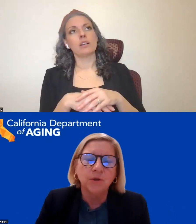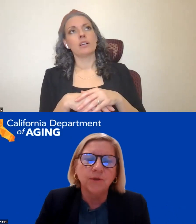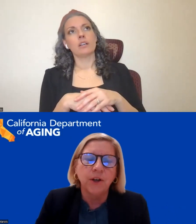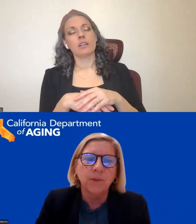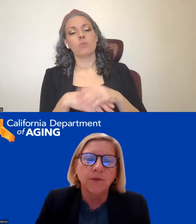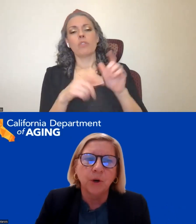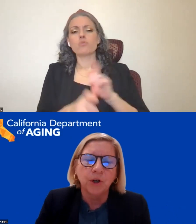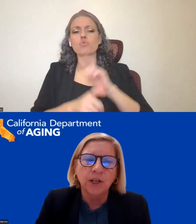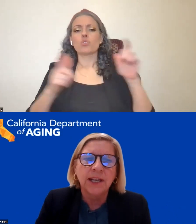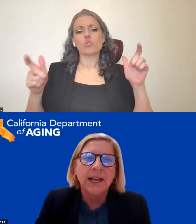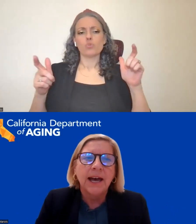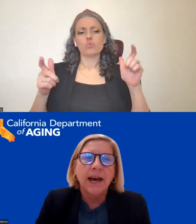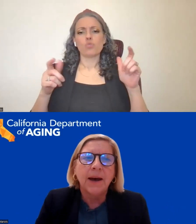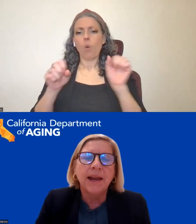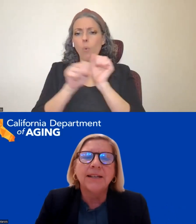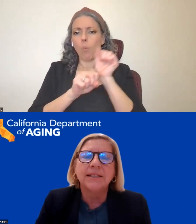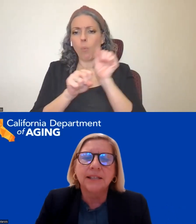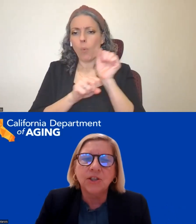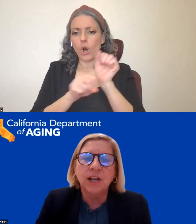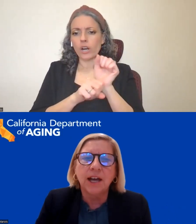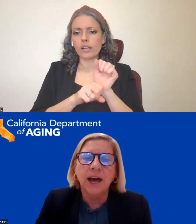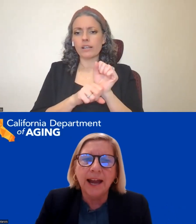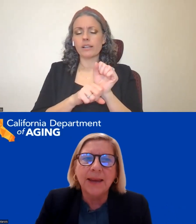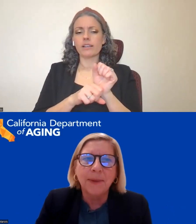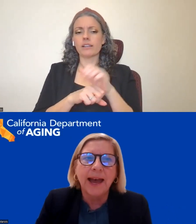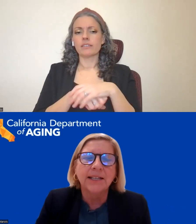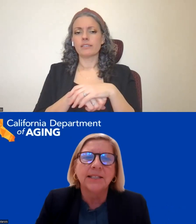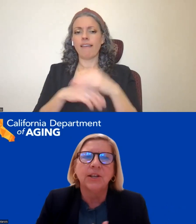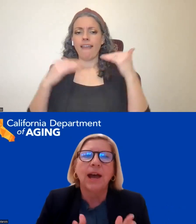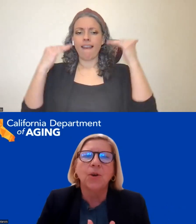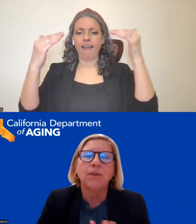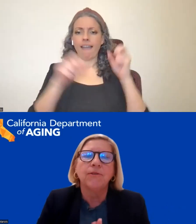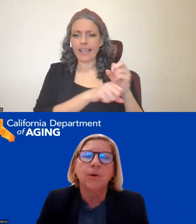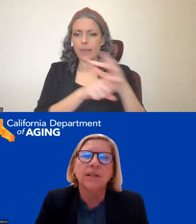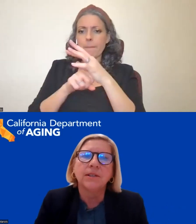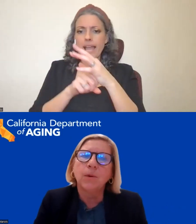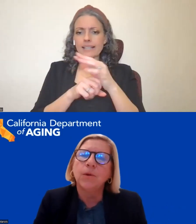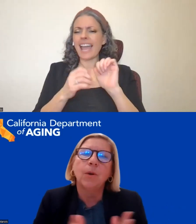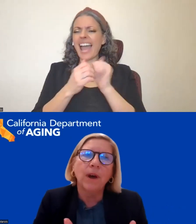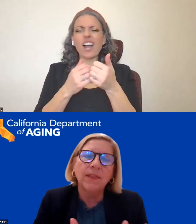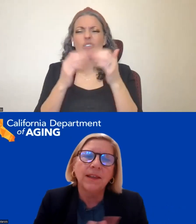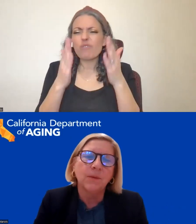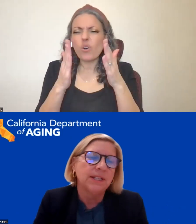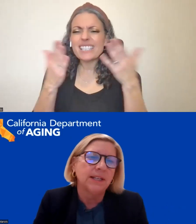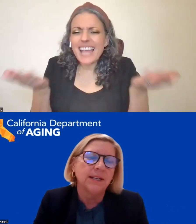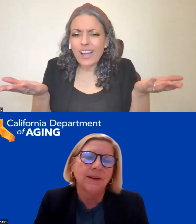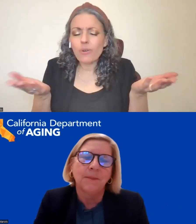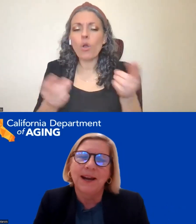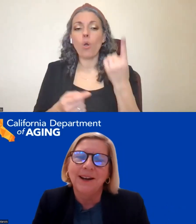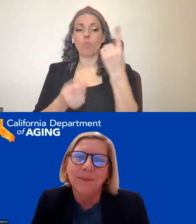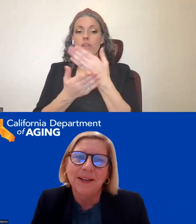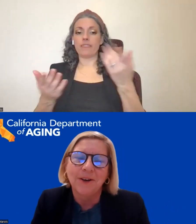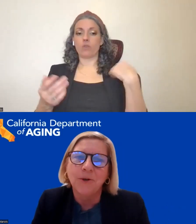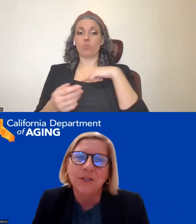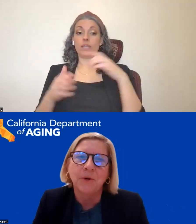a huge volume of work and such a high impact, how do we focus? So, one thing that we did, and it